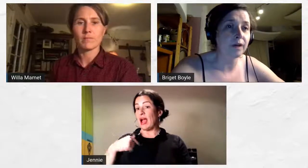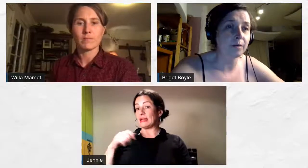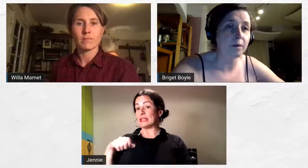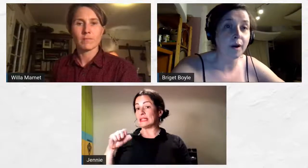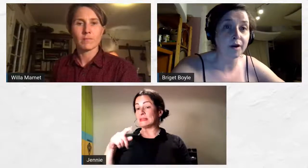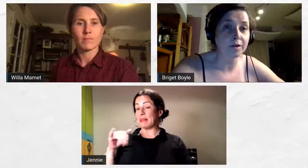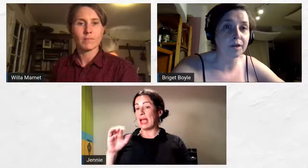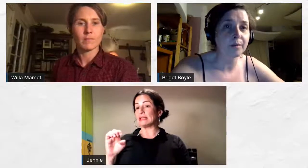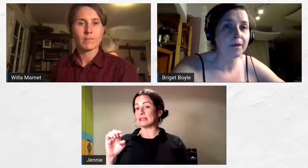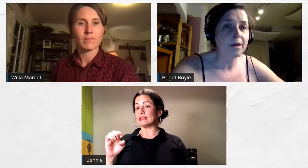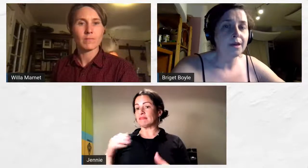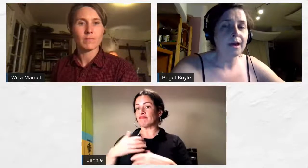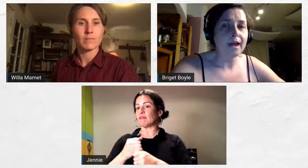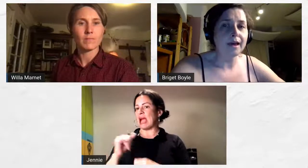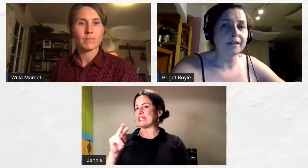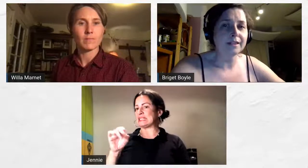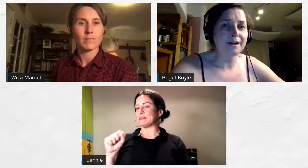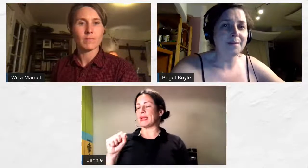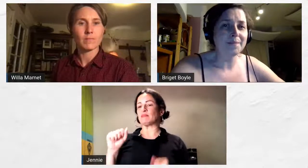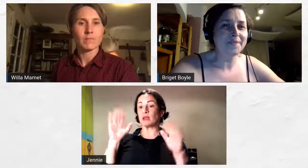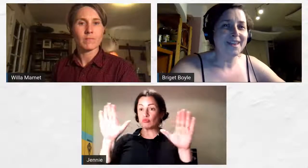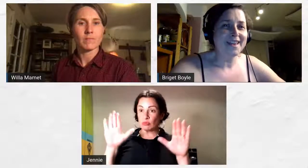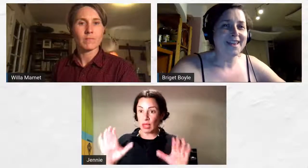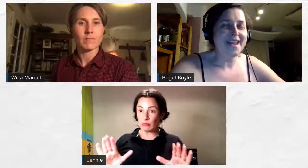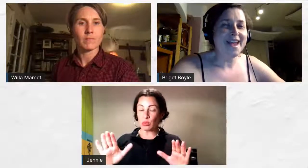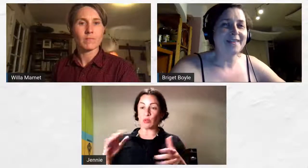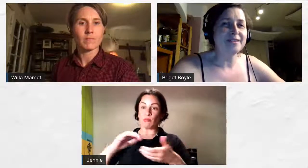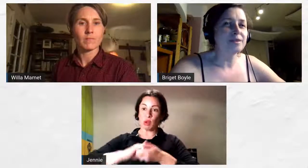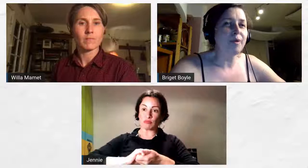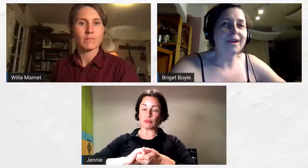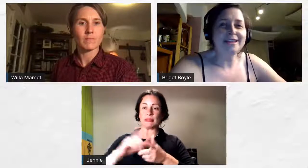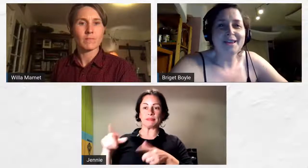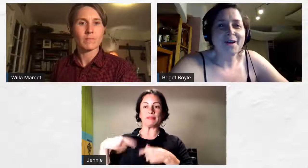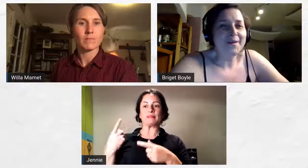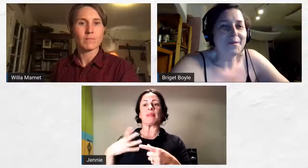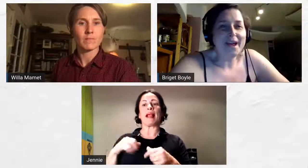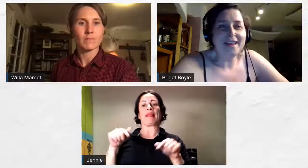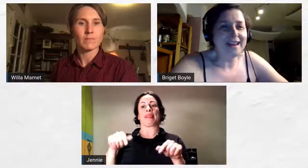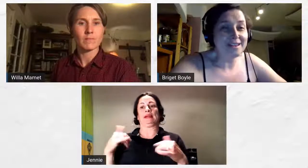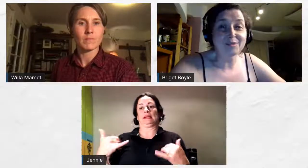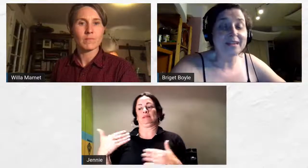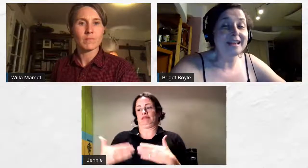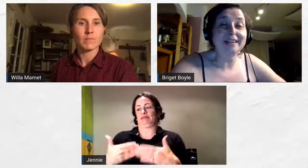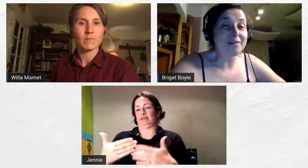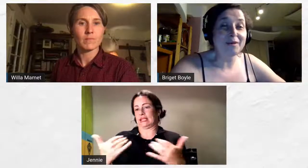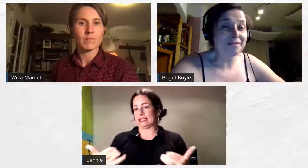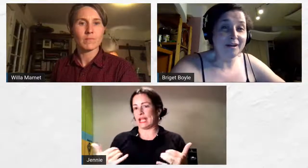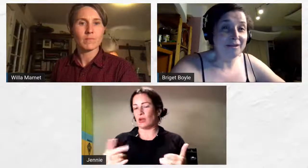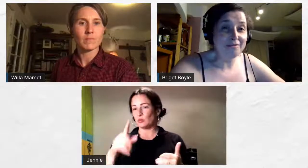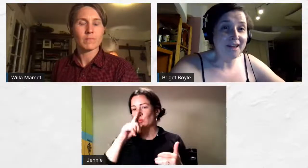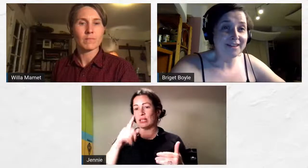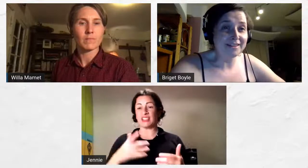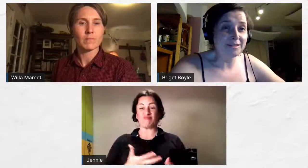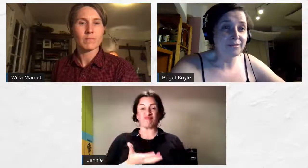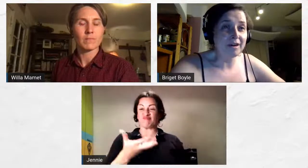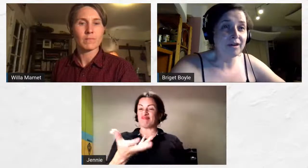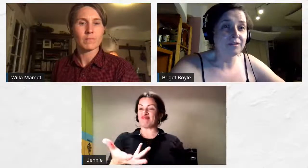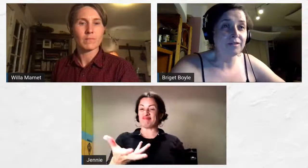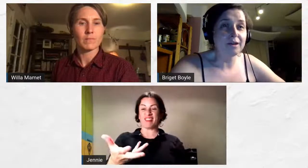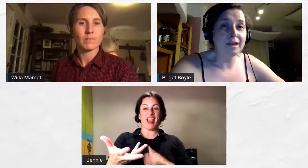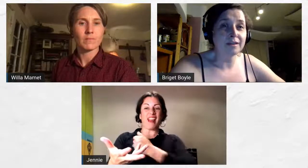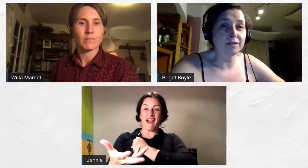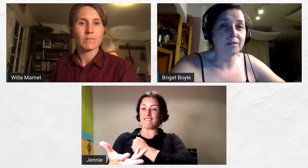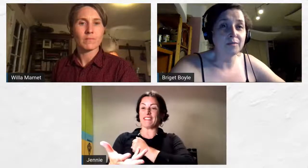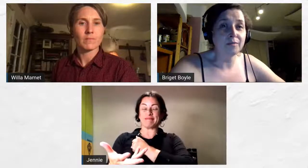an incredible partnership. And at this point, you know, it is really a labor of love, and we